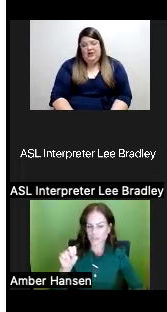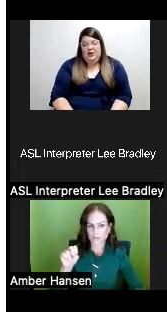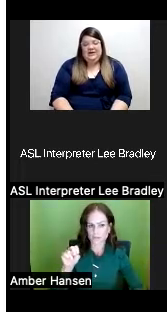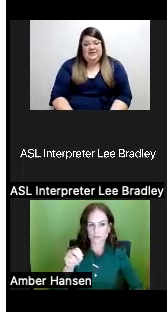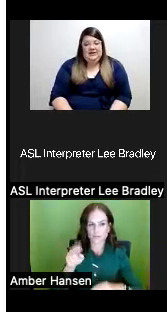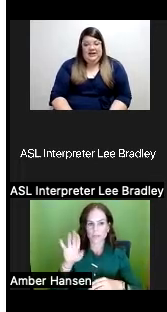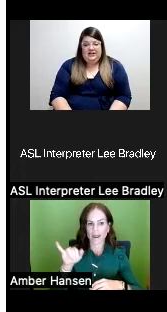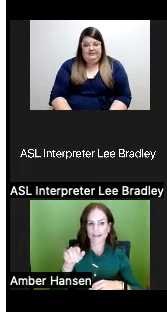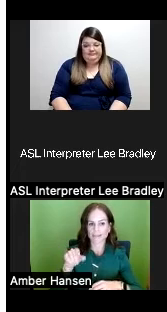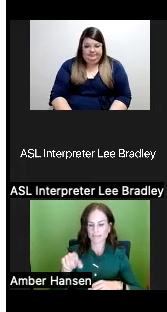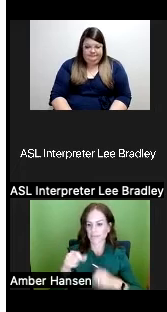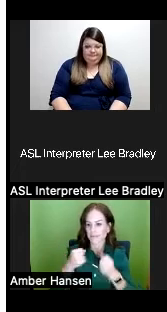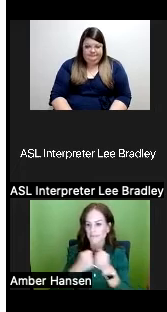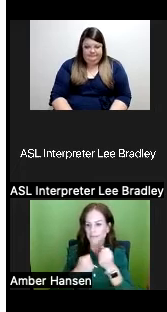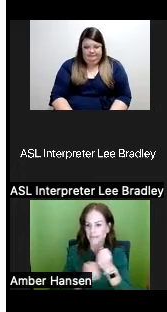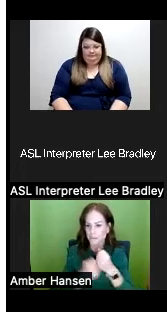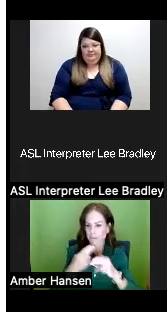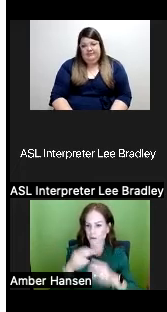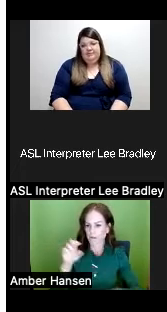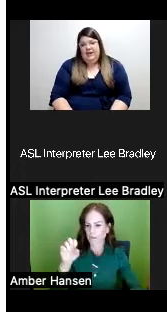I want to use a quick simulation.